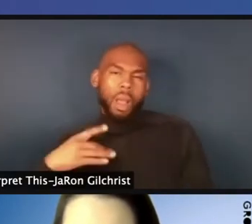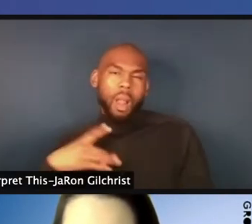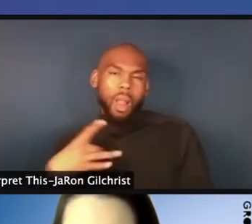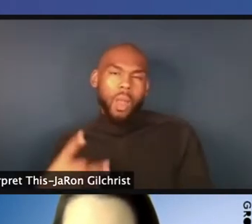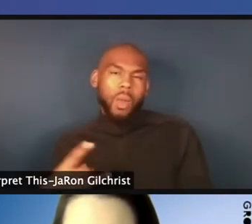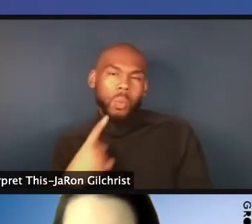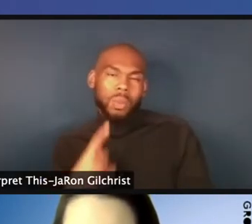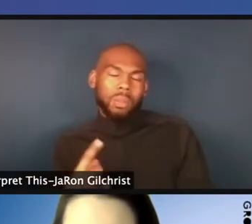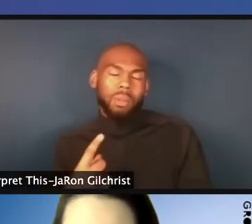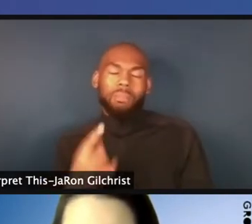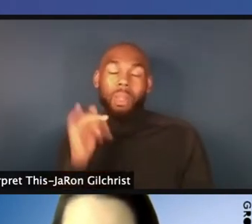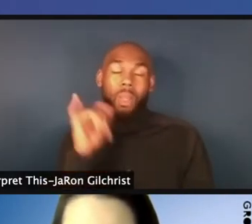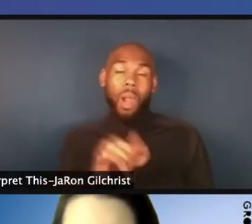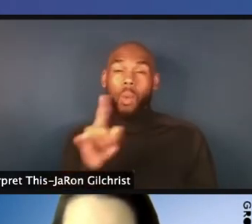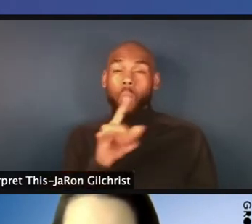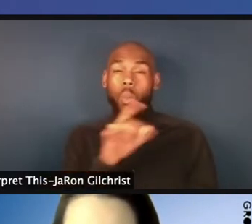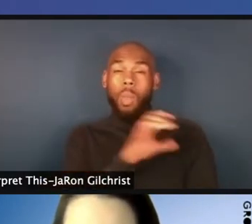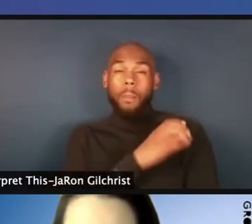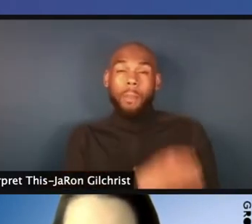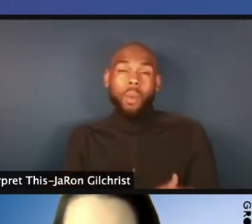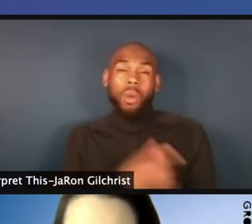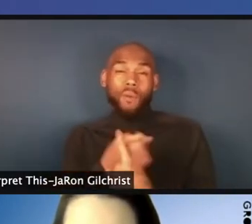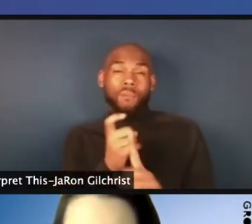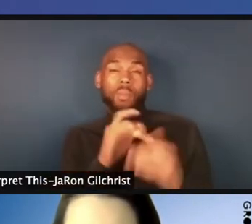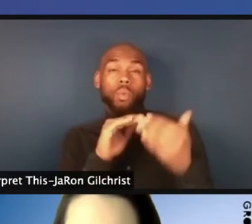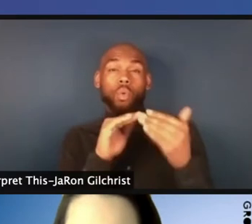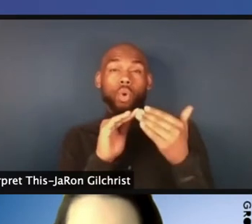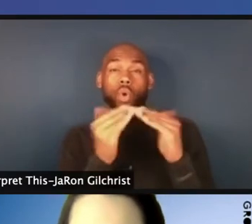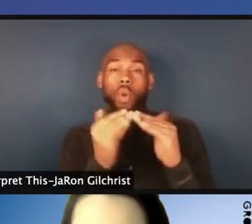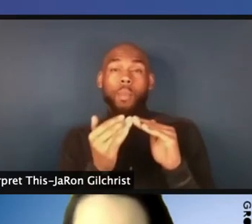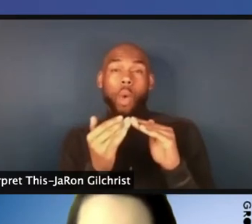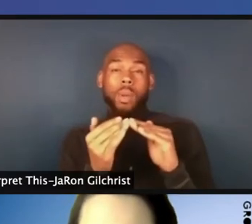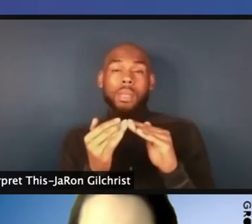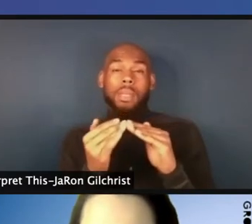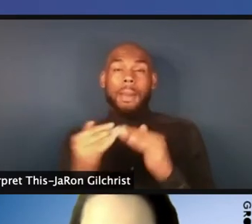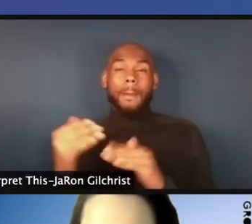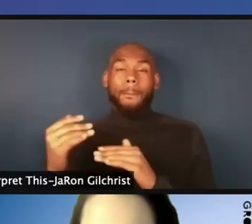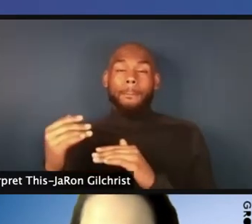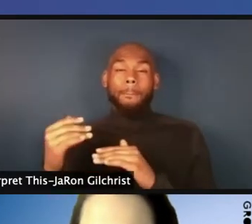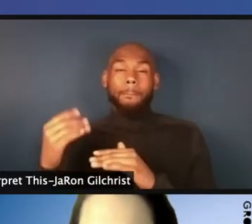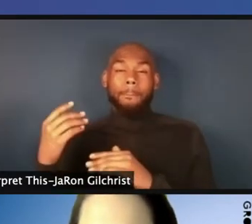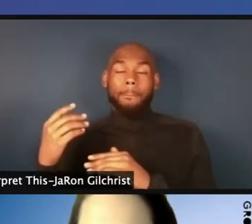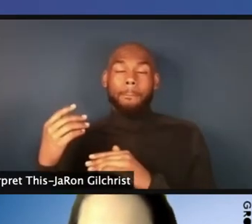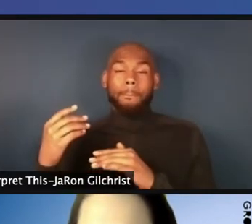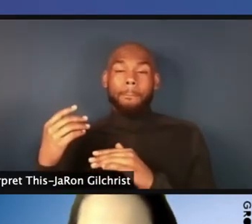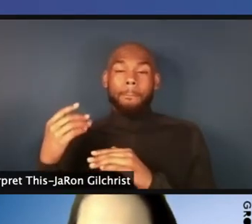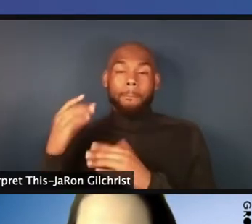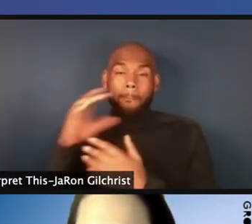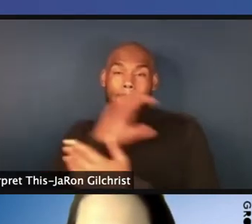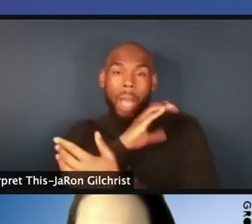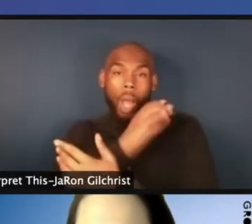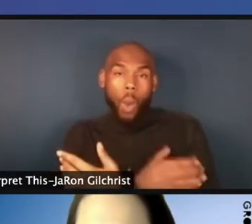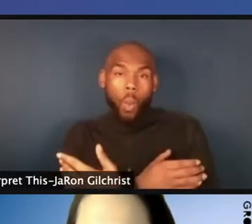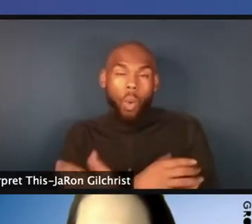the power comes from, is community power, capital C community power. And so whenever we talk to folks about